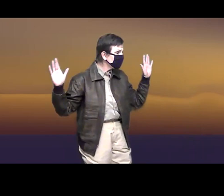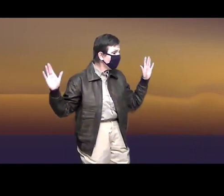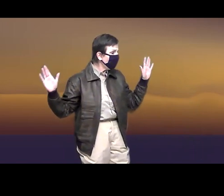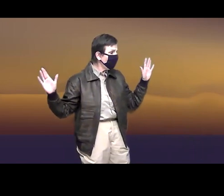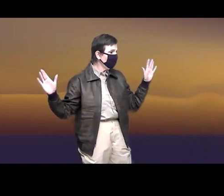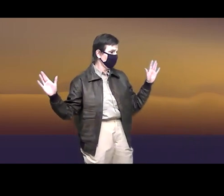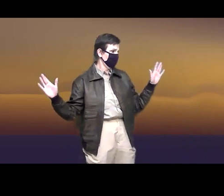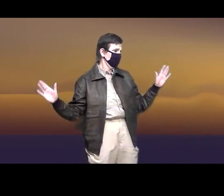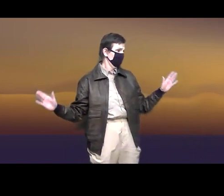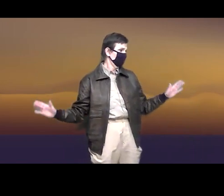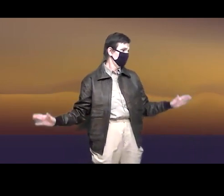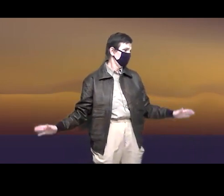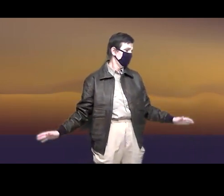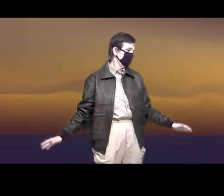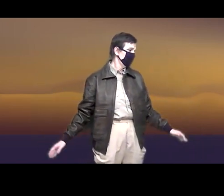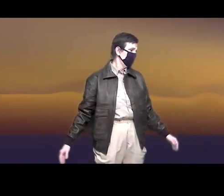It's over.